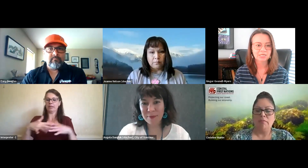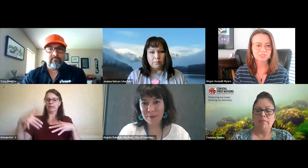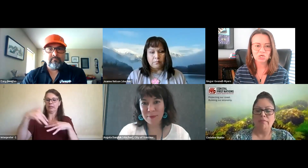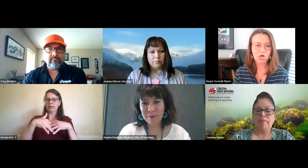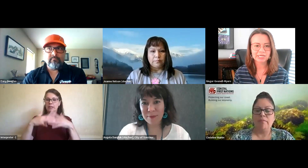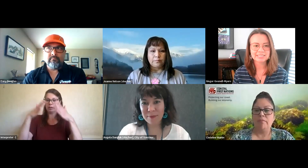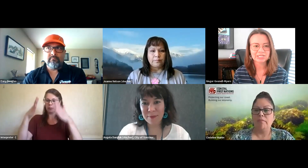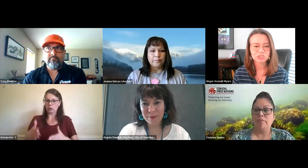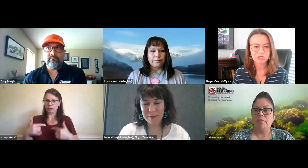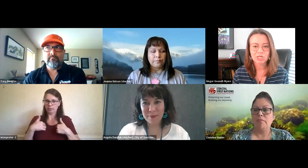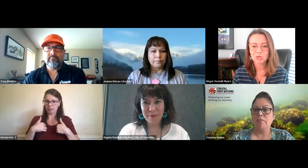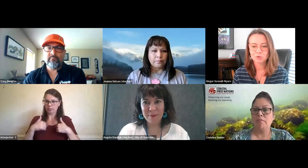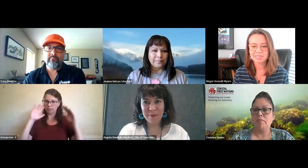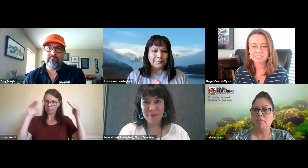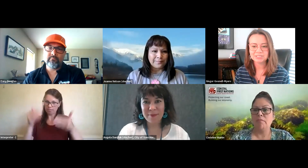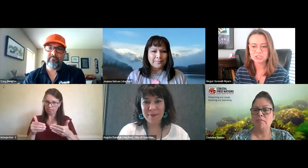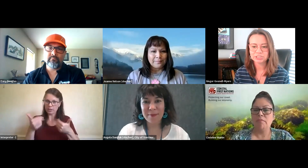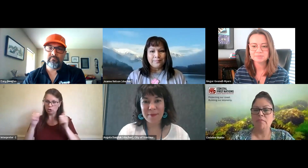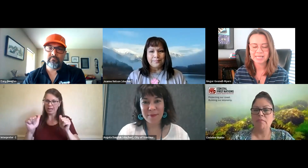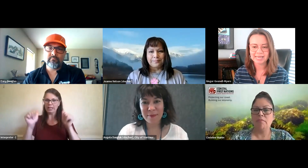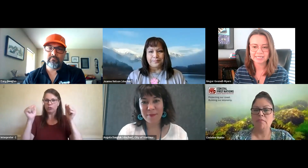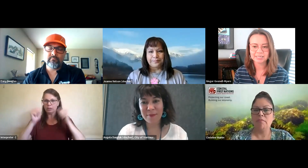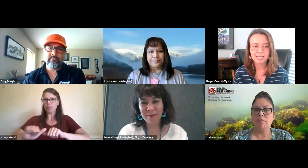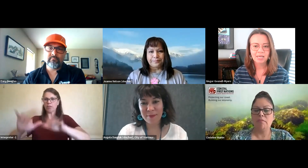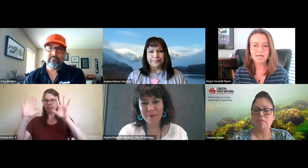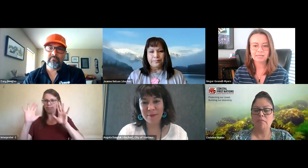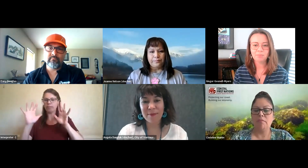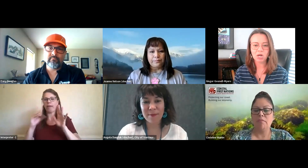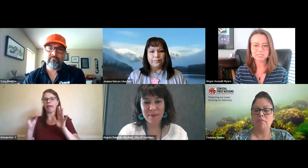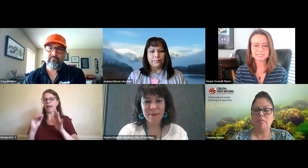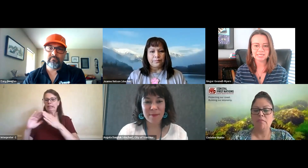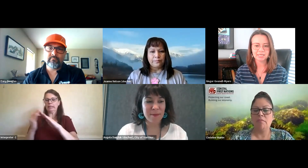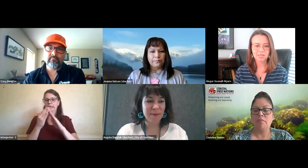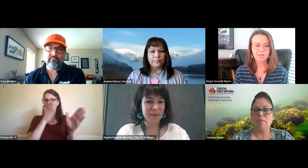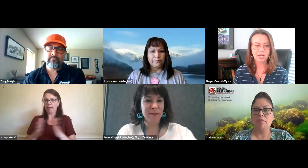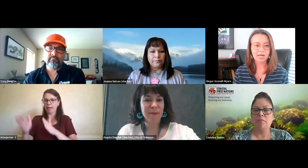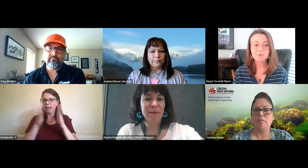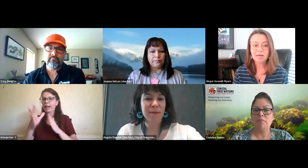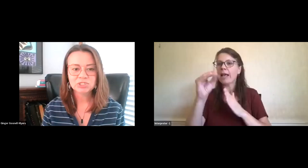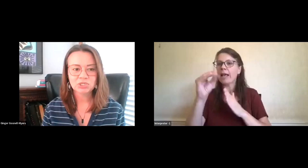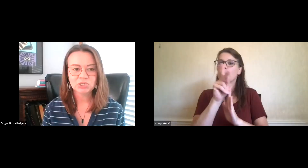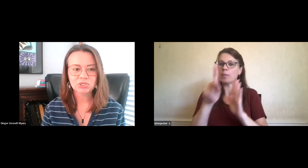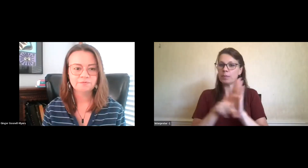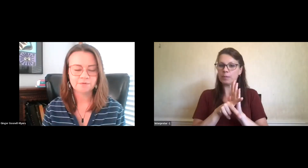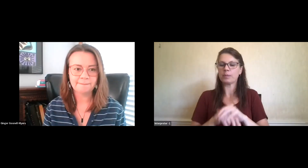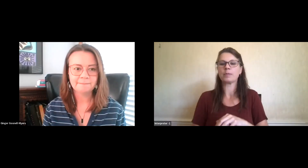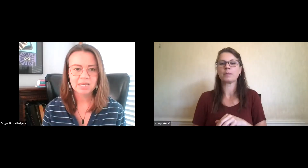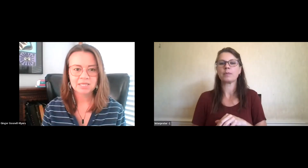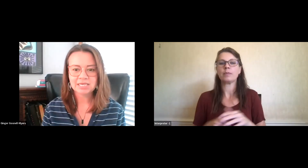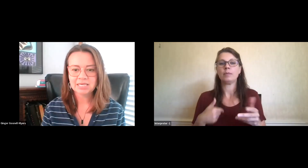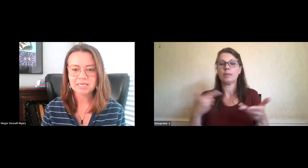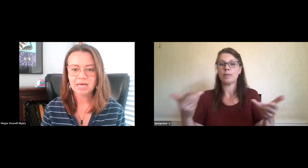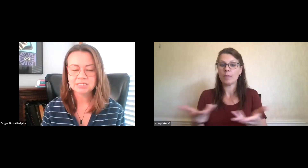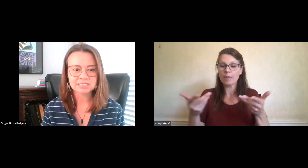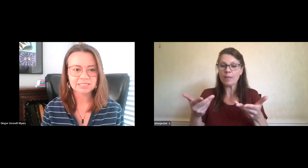on decolonization and urban Indigenous planning and policy. I'm coming to you from